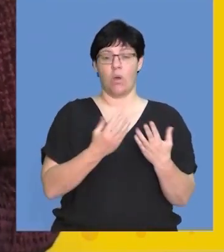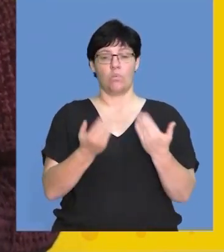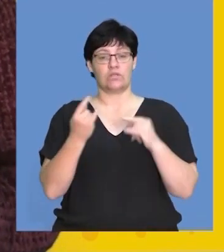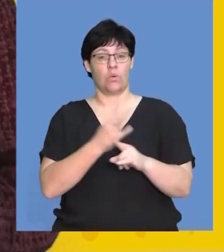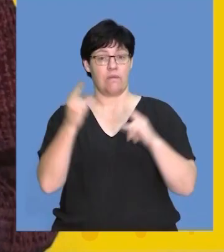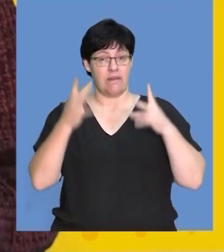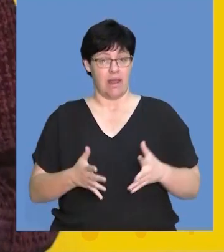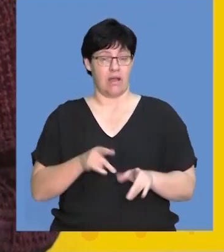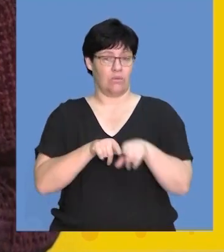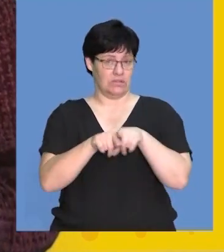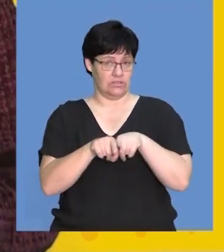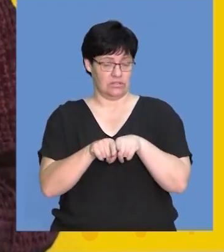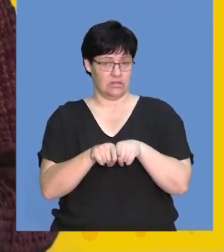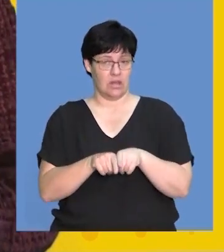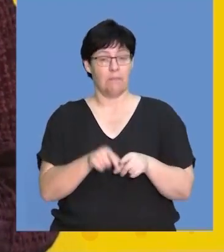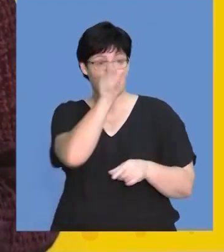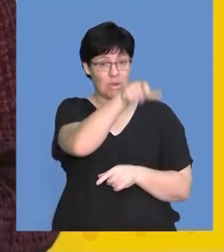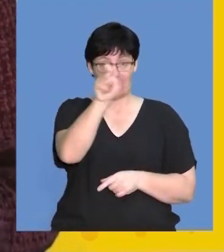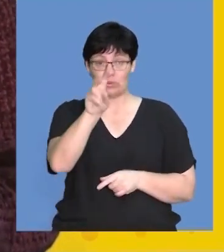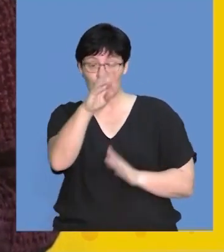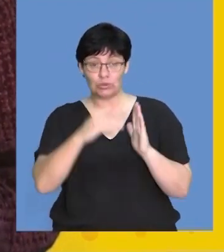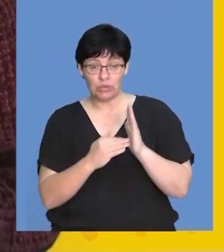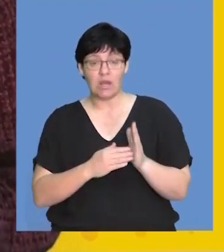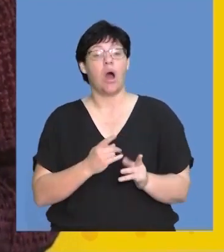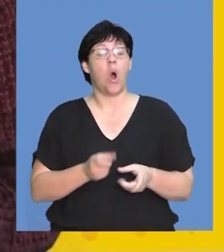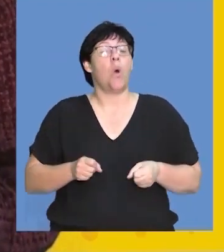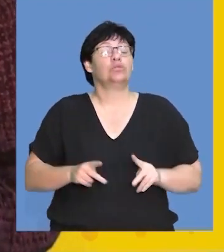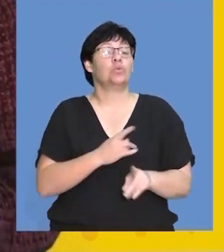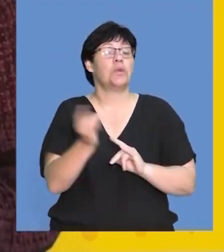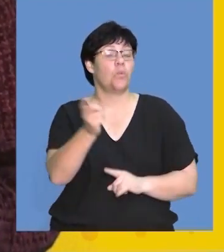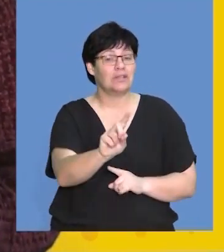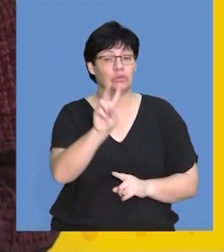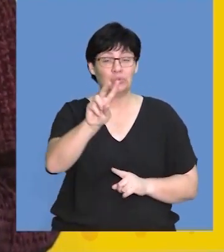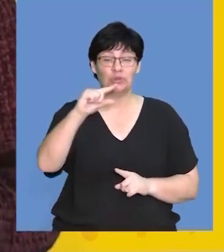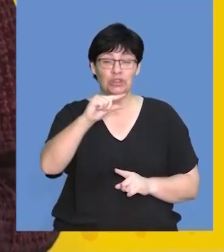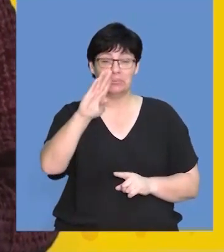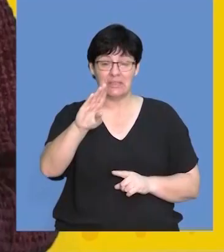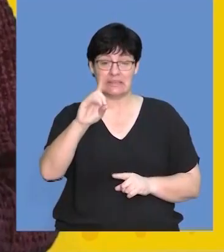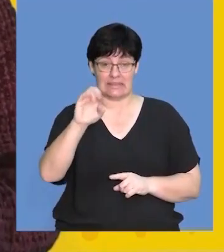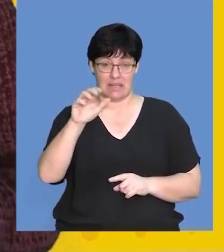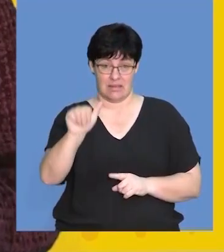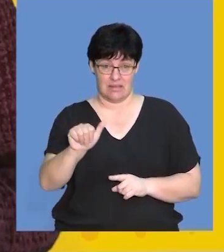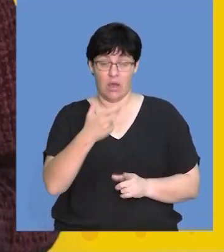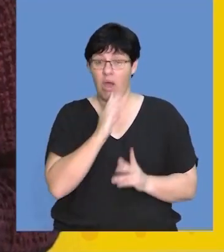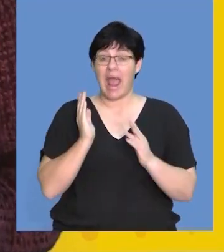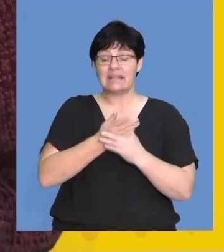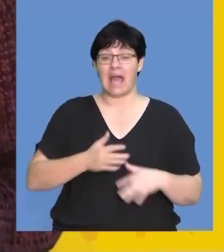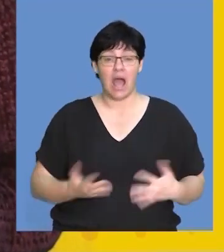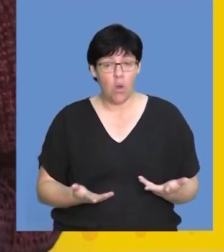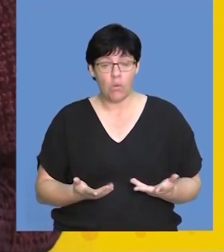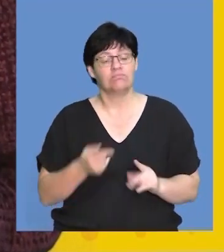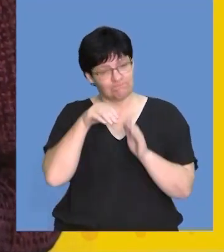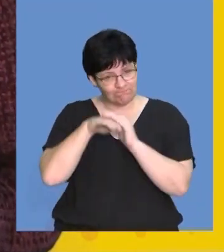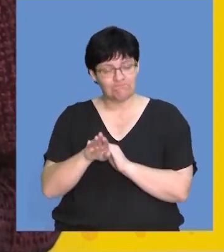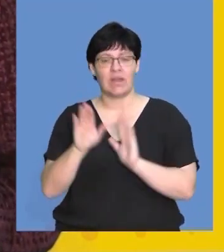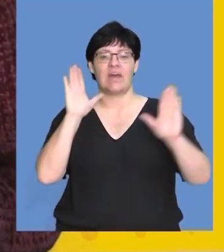Woza Winner competition, where 2 lucky matriculants stand a chance to win 2 gigs of data. All you need to do to enter is head on